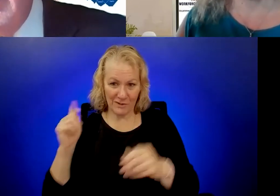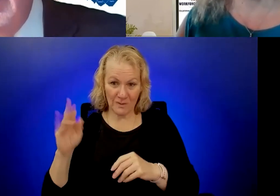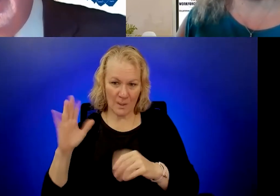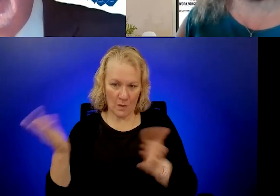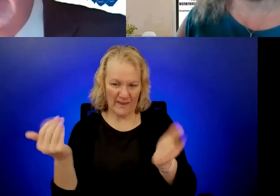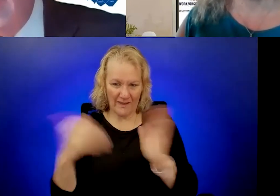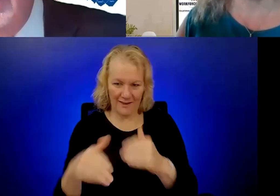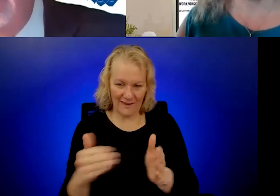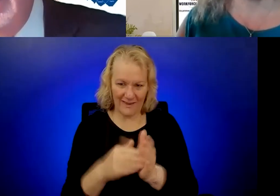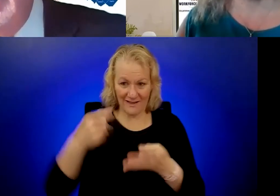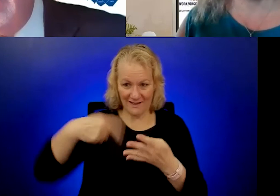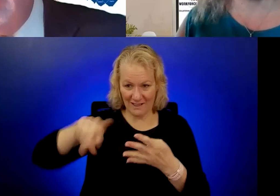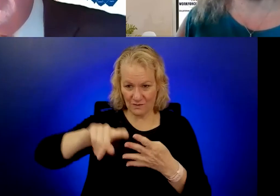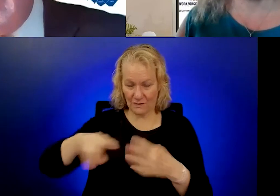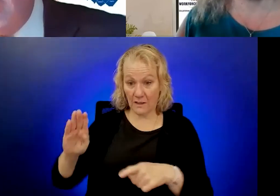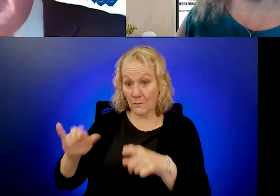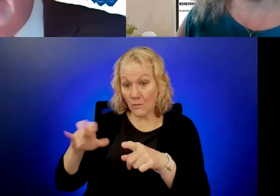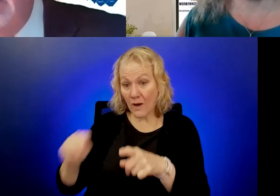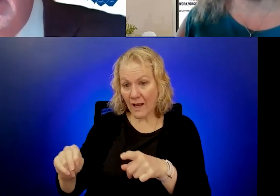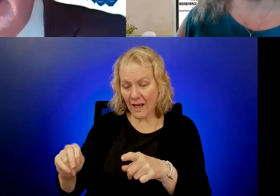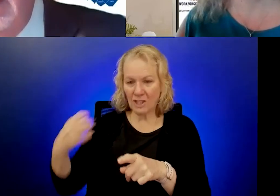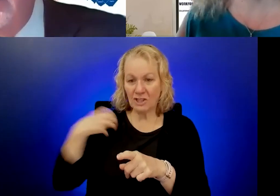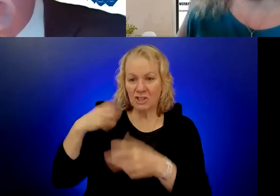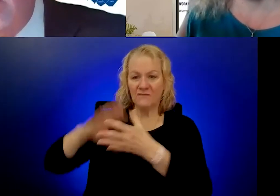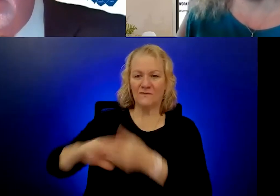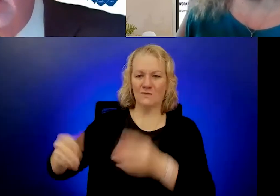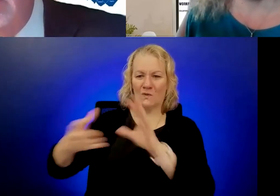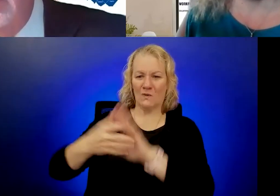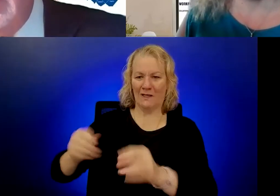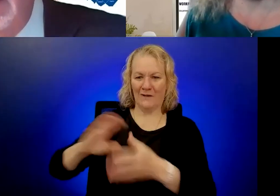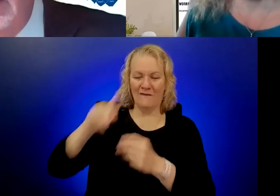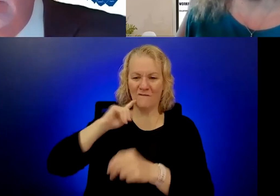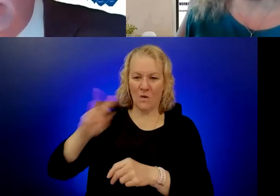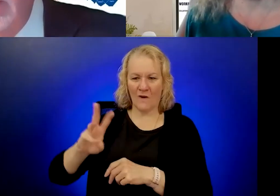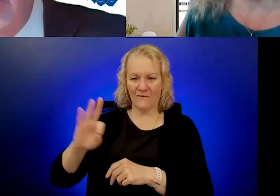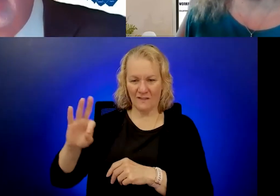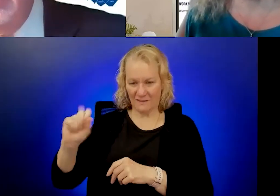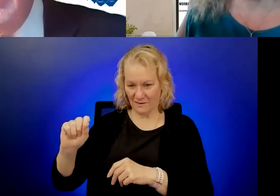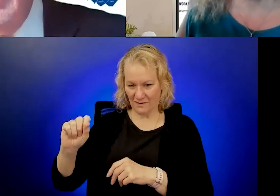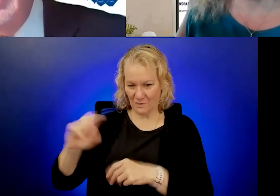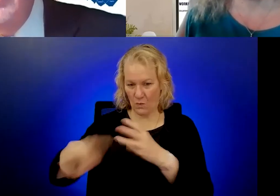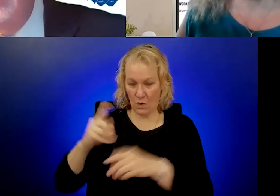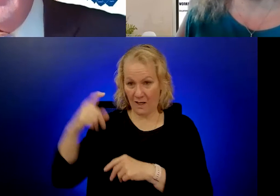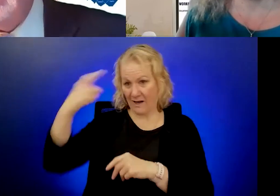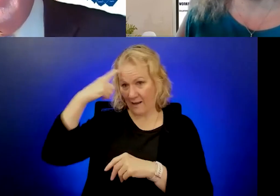next week. And Brian Hernandez, our chief storyteller for Workforce Solutions, Rural Capital